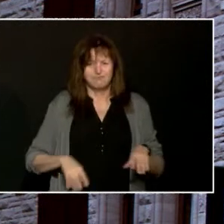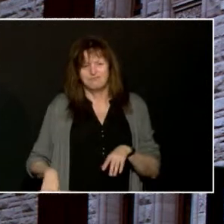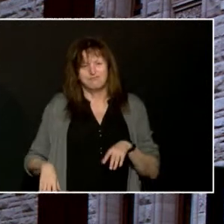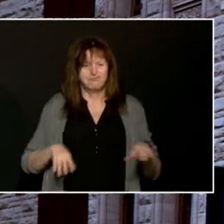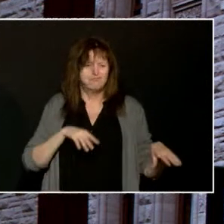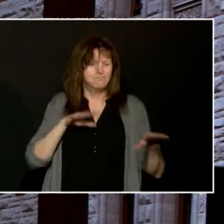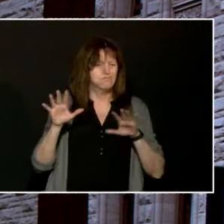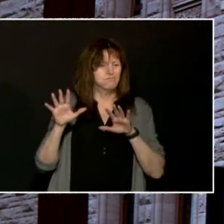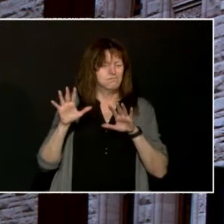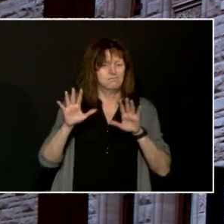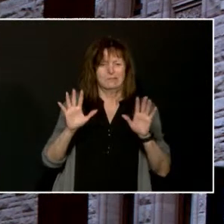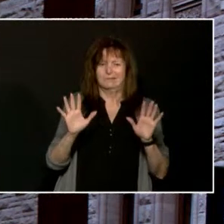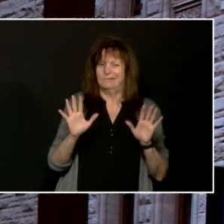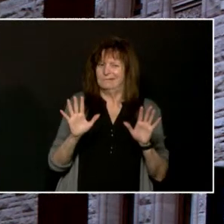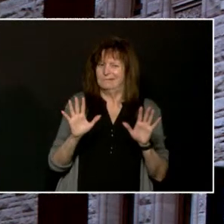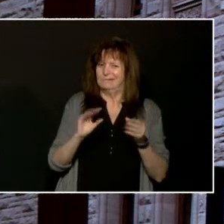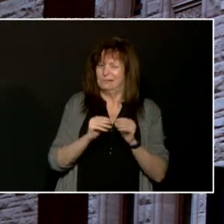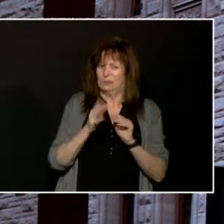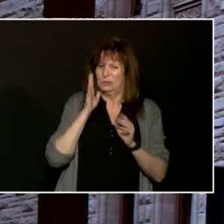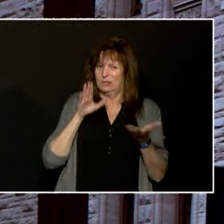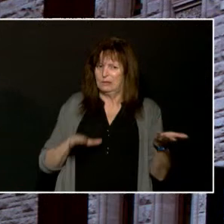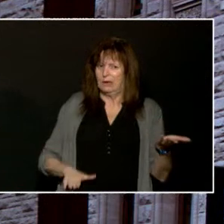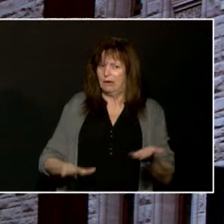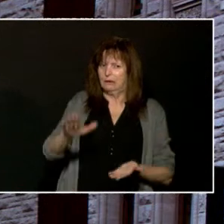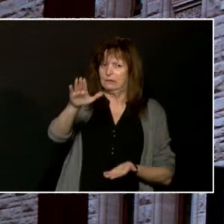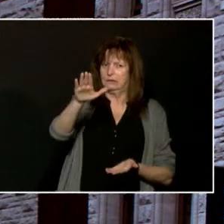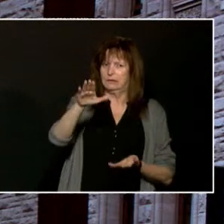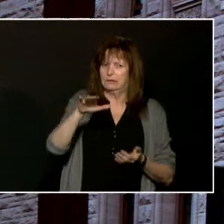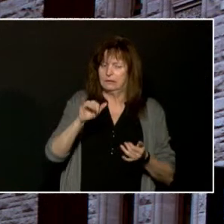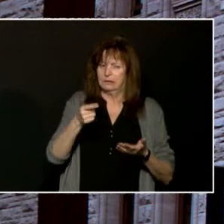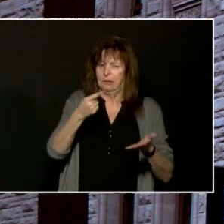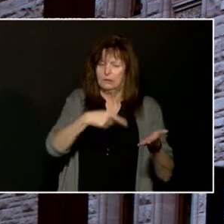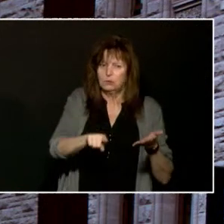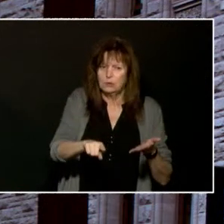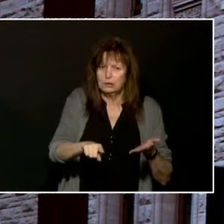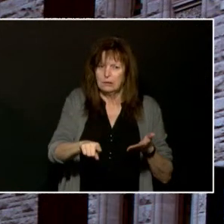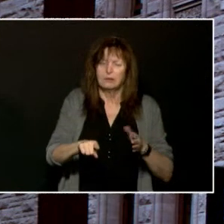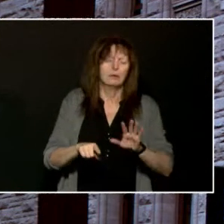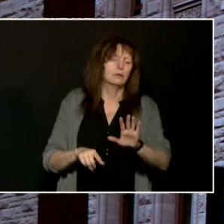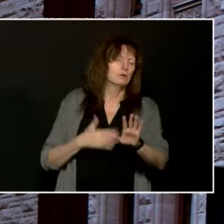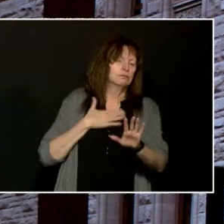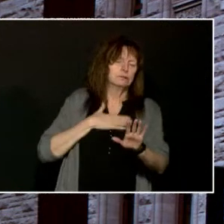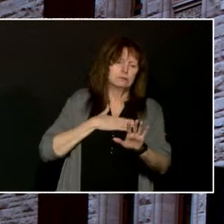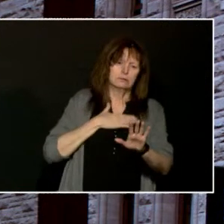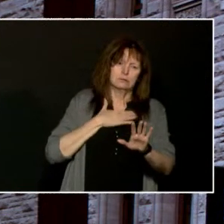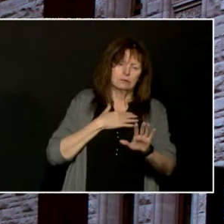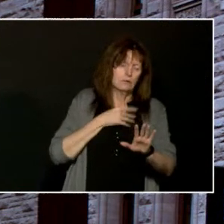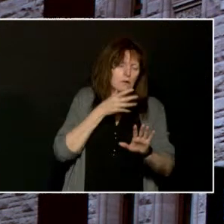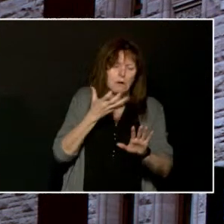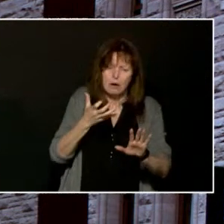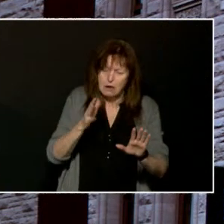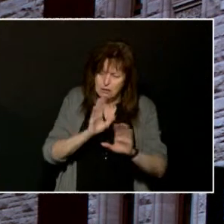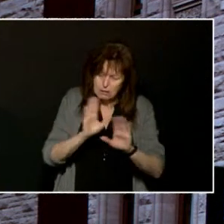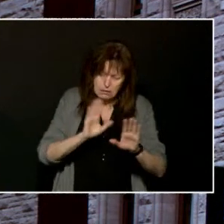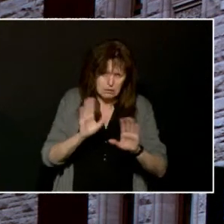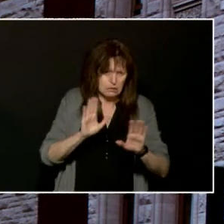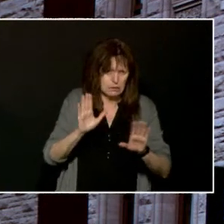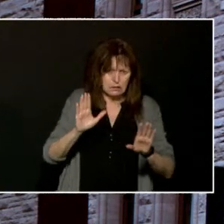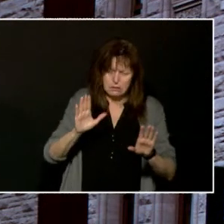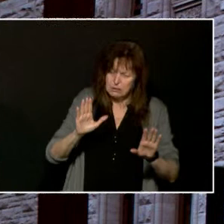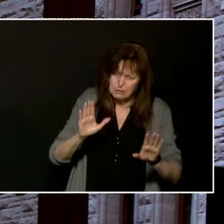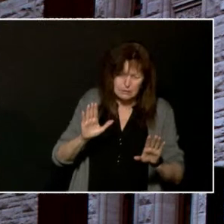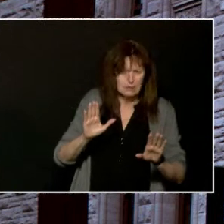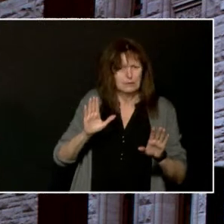a surge afterwards. We really don't need the surge. And with these variants of concern, they don't give you much latitude. And in the past, some